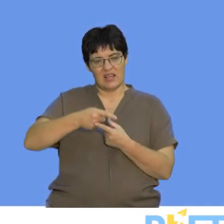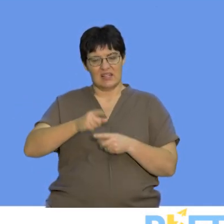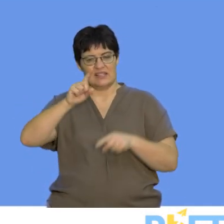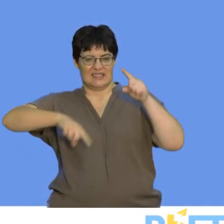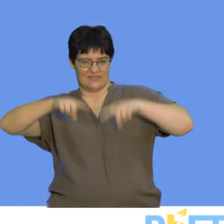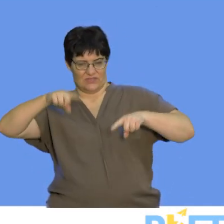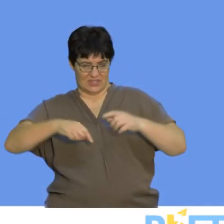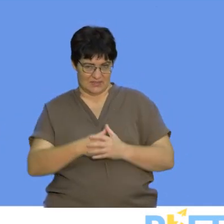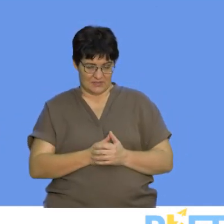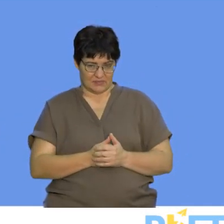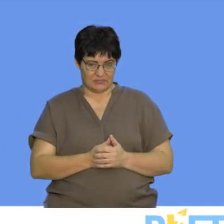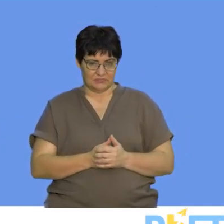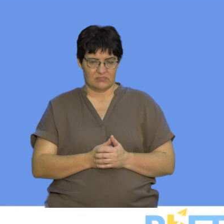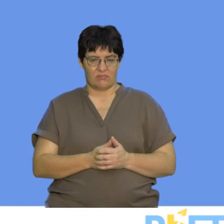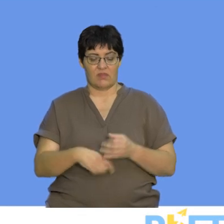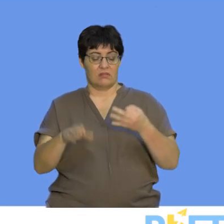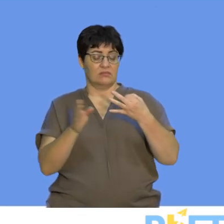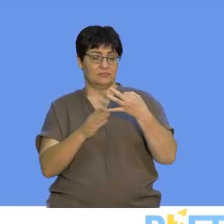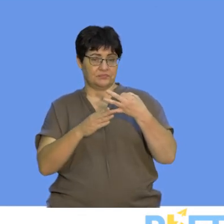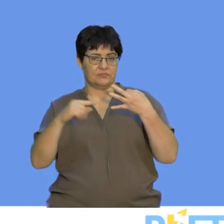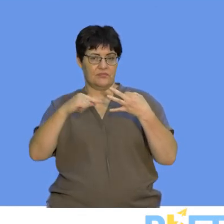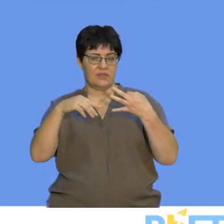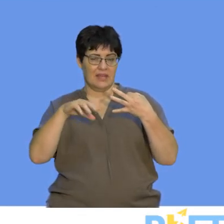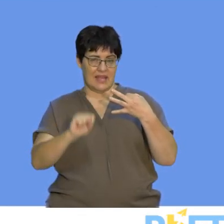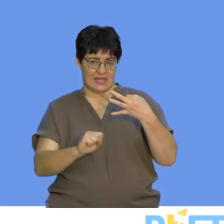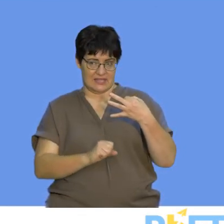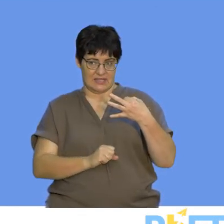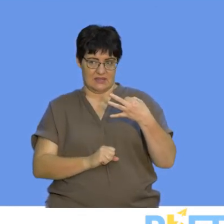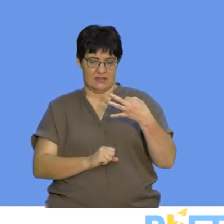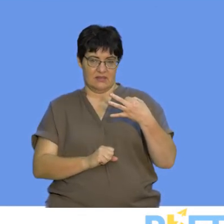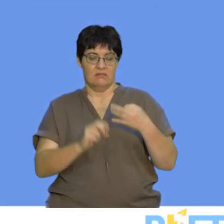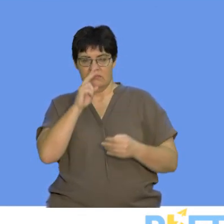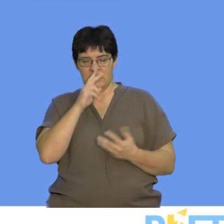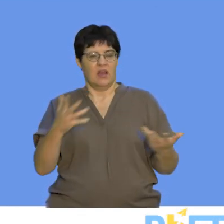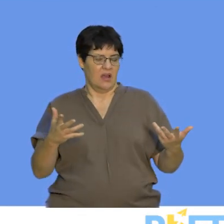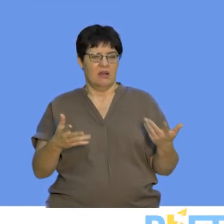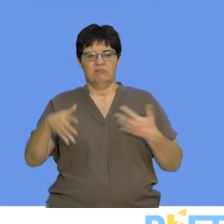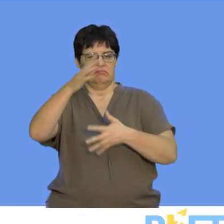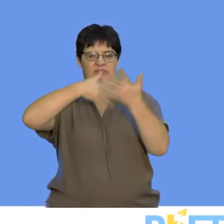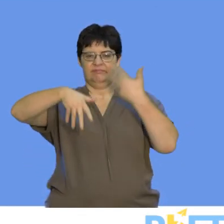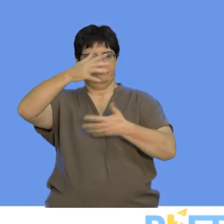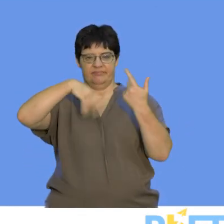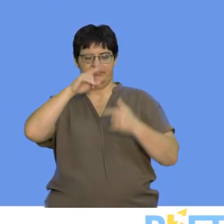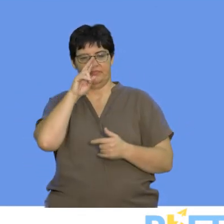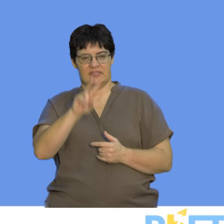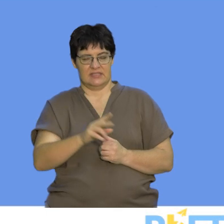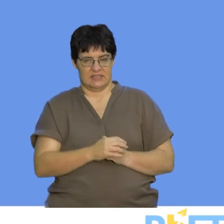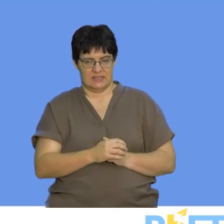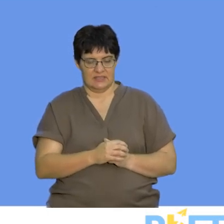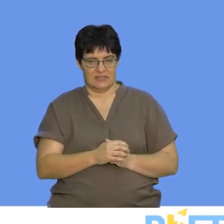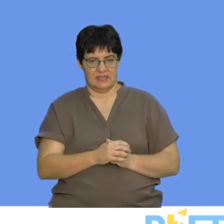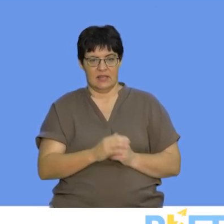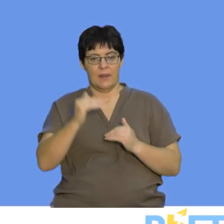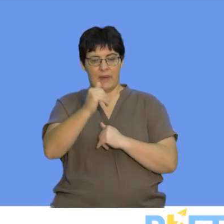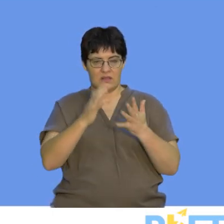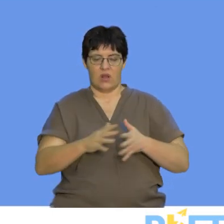conditions. Now, let's look at the other form of matter, which is a gas. Now, obviously, with the gases, you can see that the packaging is